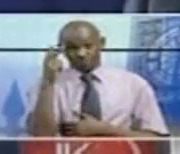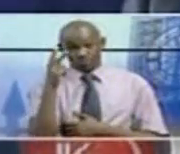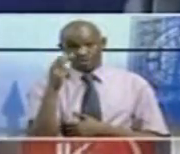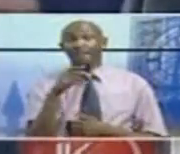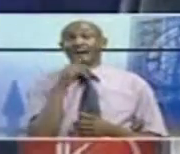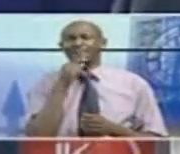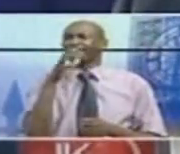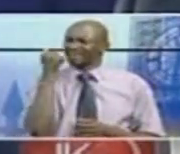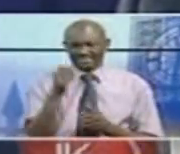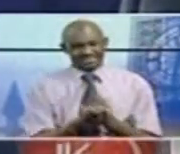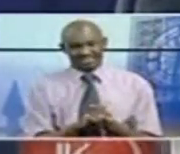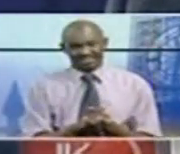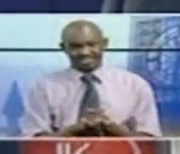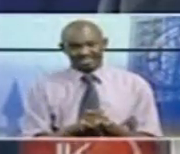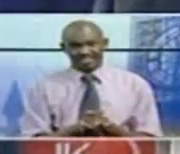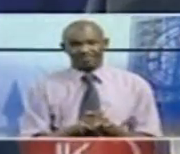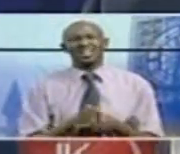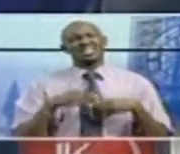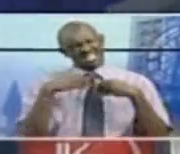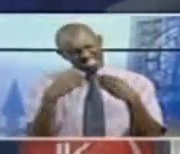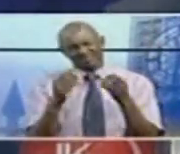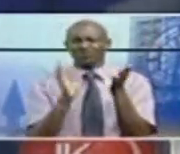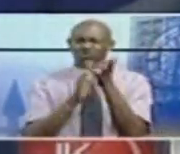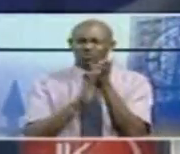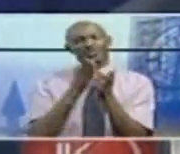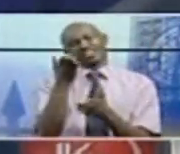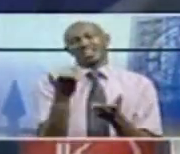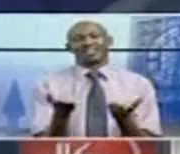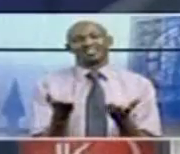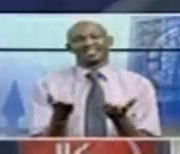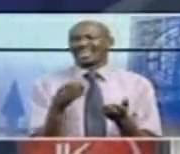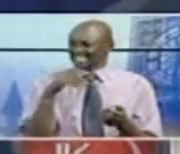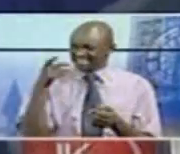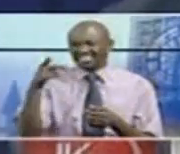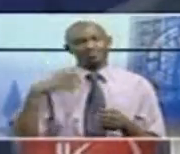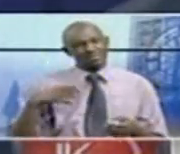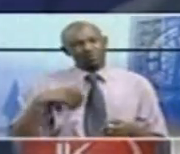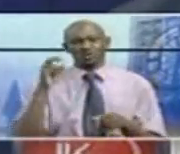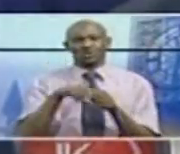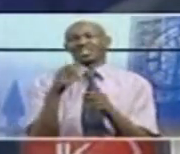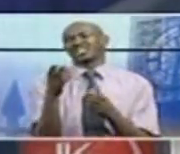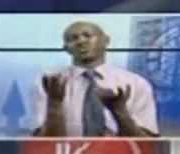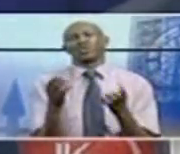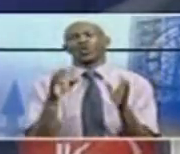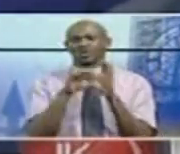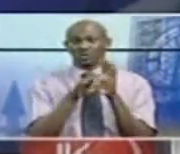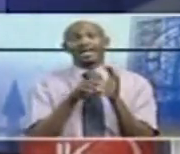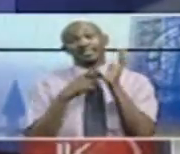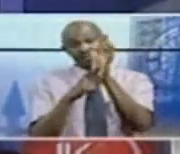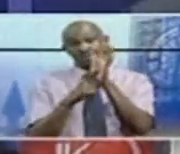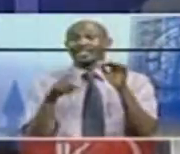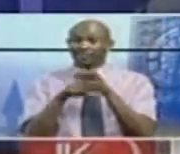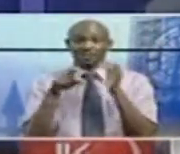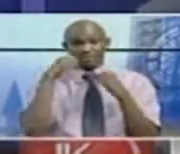Baba is the best. Let me tell you, give credit where it's due. Some of these people now enjoying the trappings of this constitution. Take, for example, the